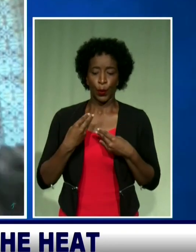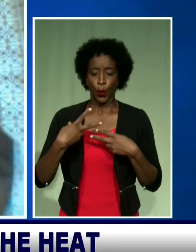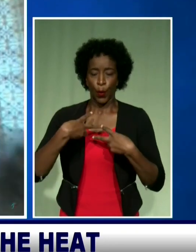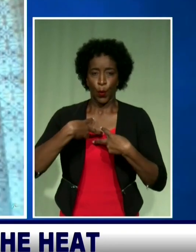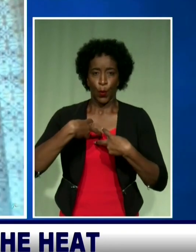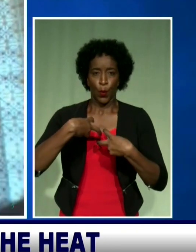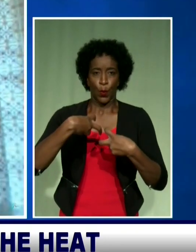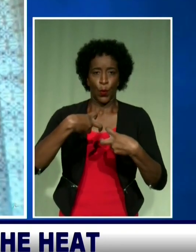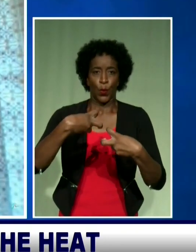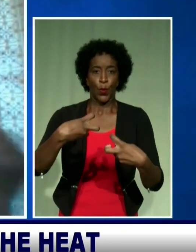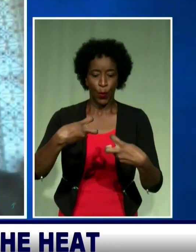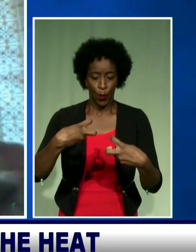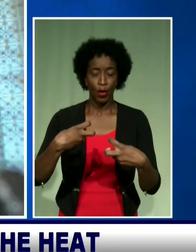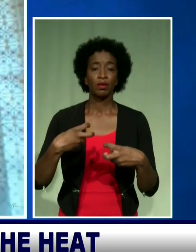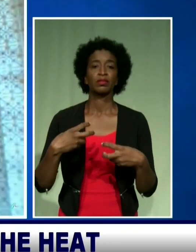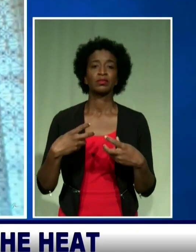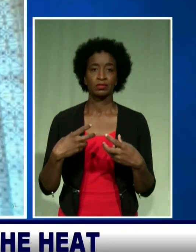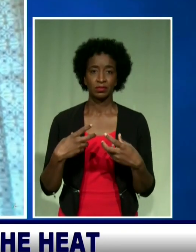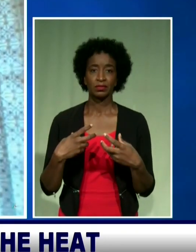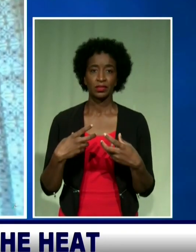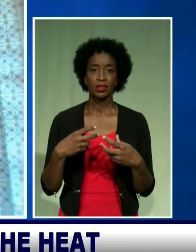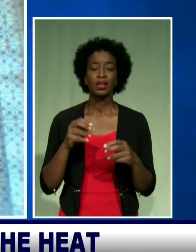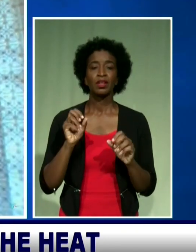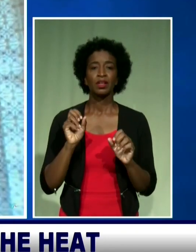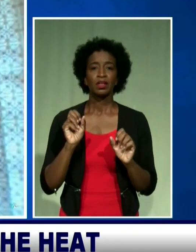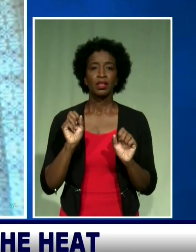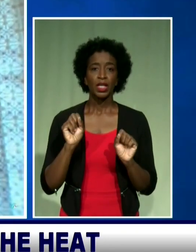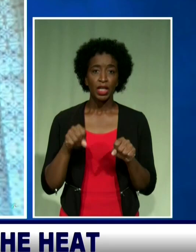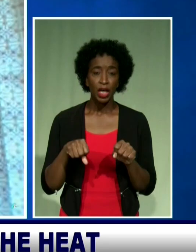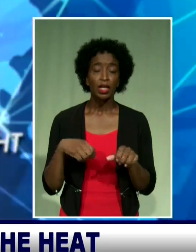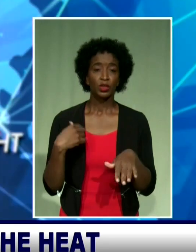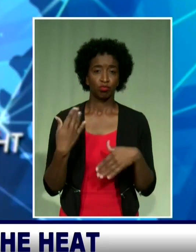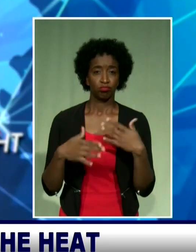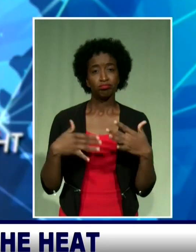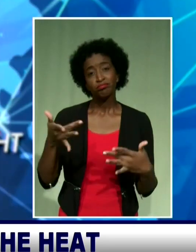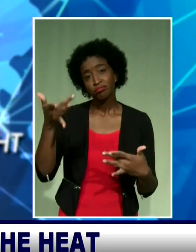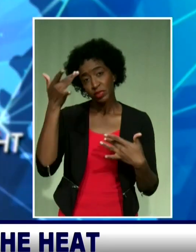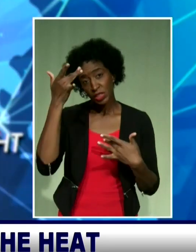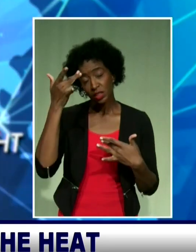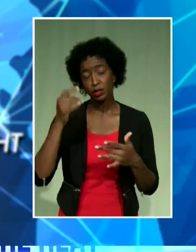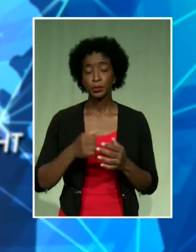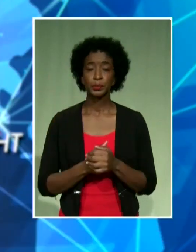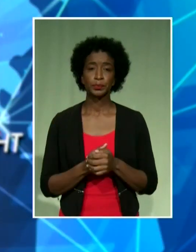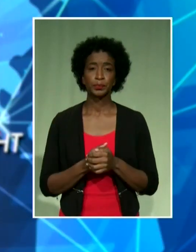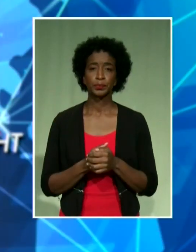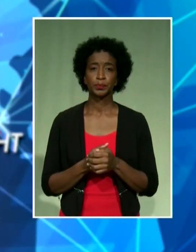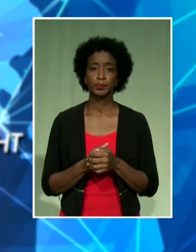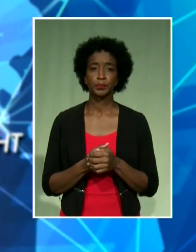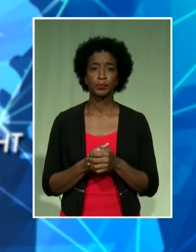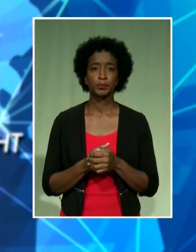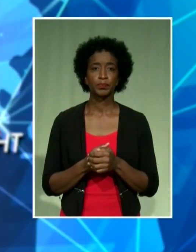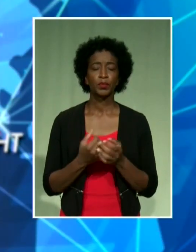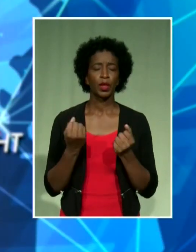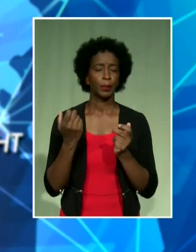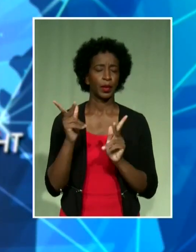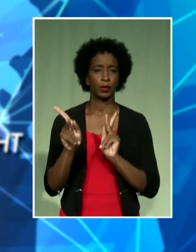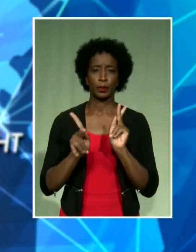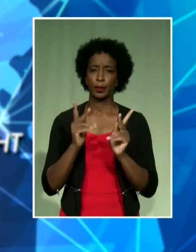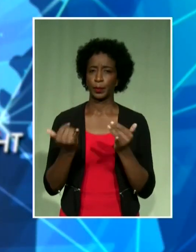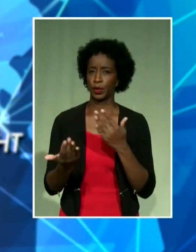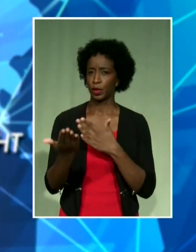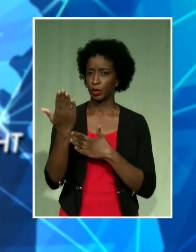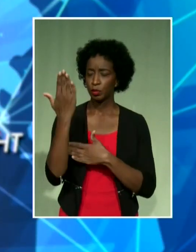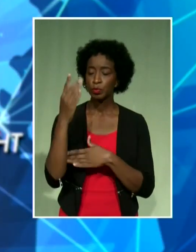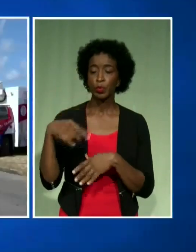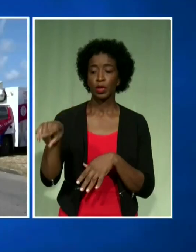of severe dehydration and heat-related illnesses. Hundreds of Barbadians benefited this morning from free